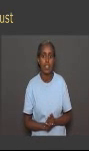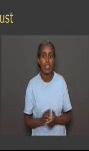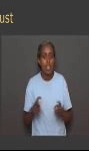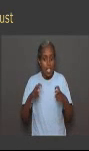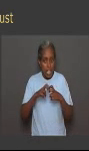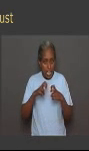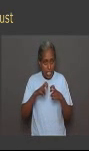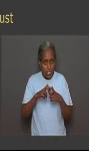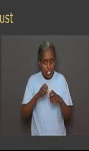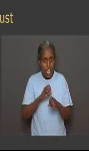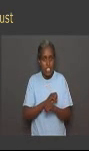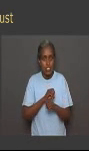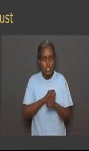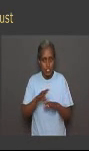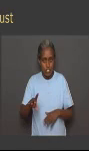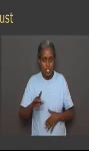electrical discharge,